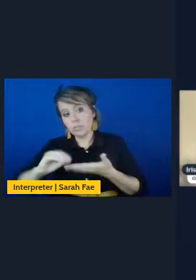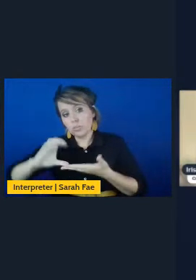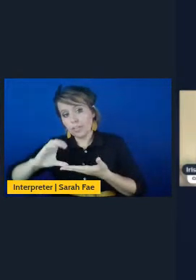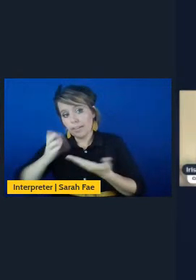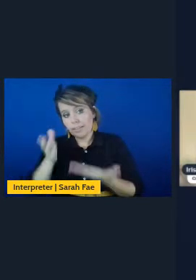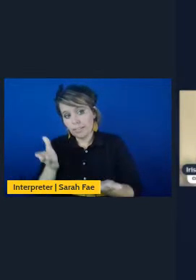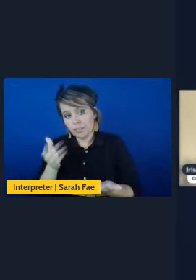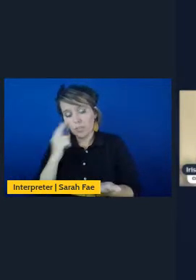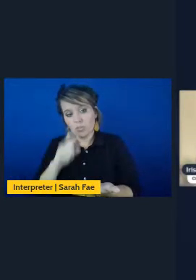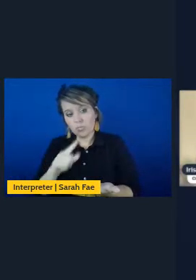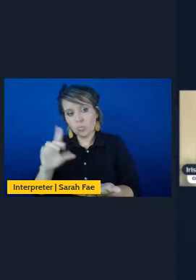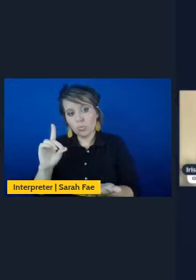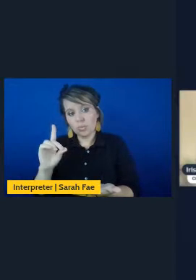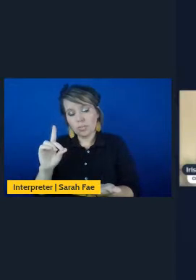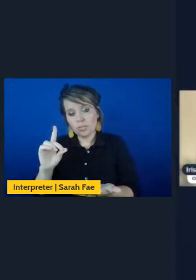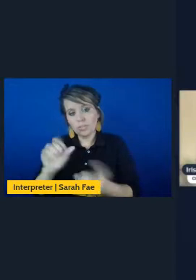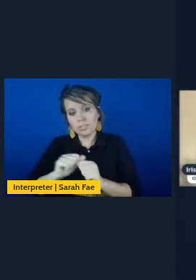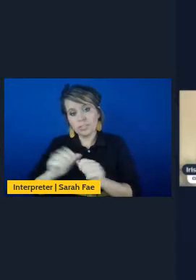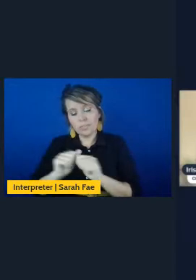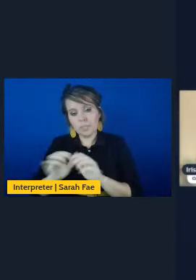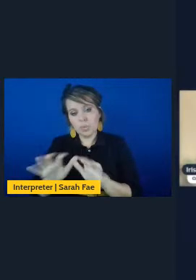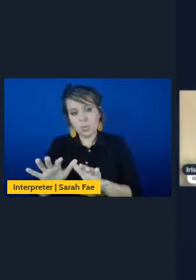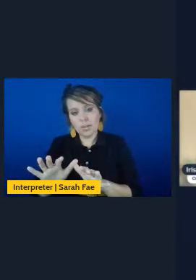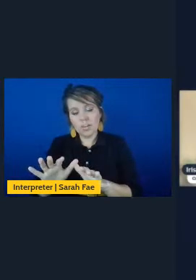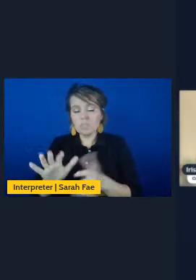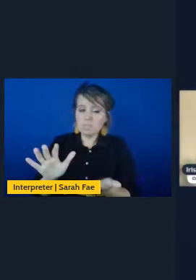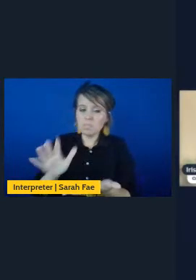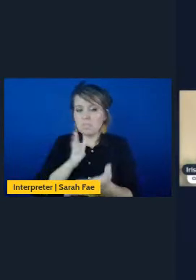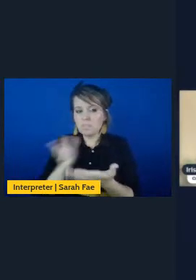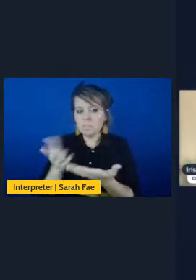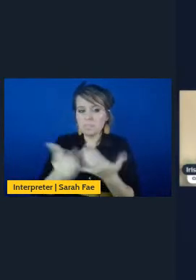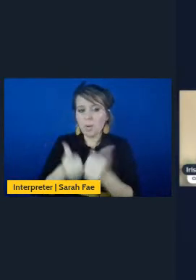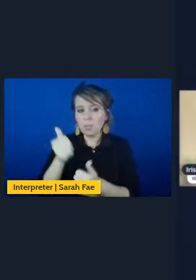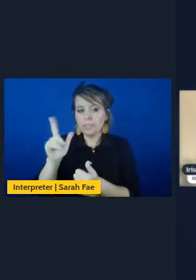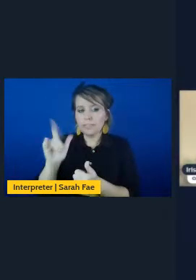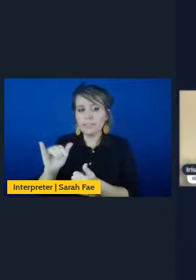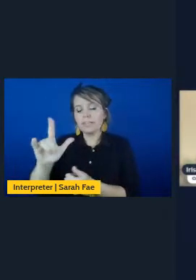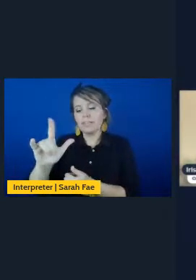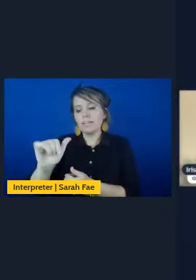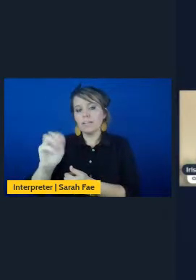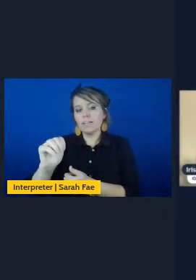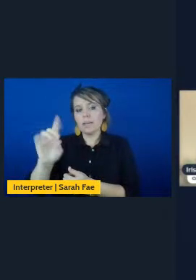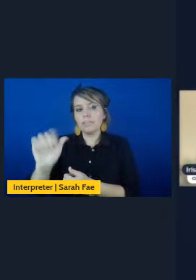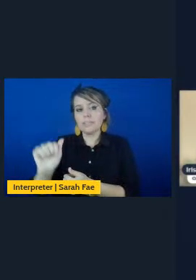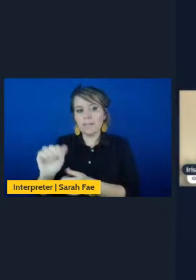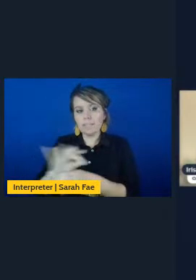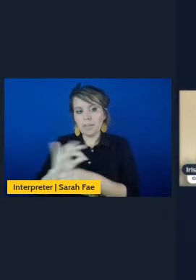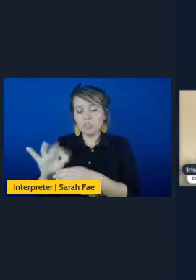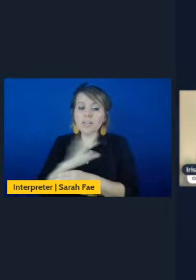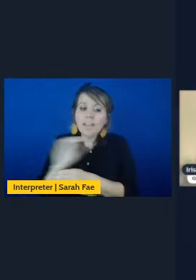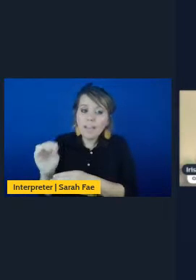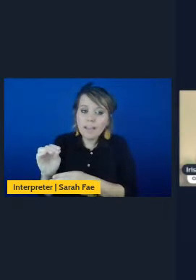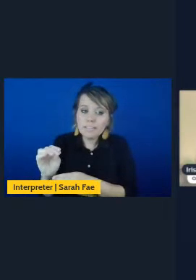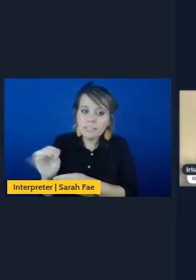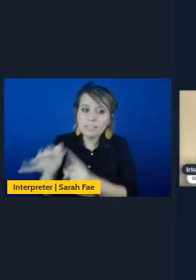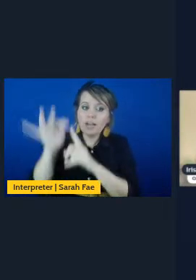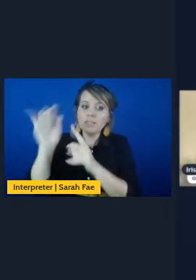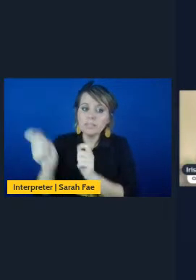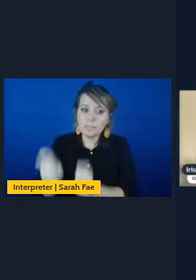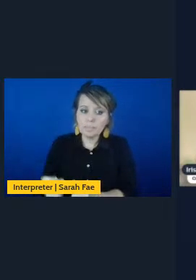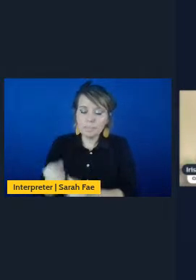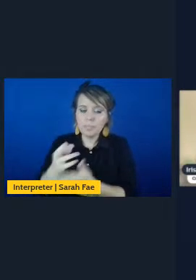for deploying mainly Lambda functions and also custom resources, which are going to run all of